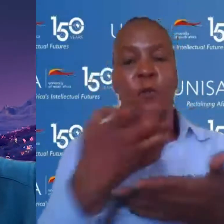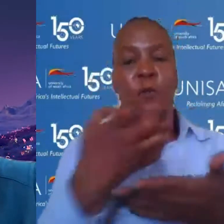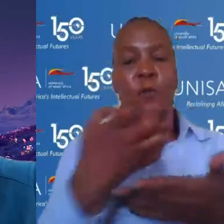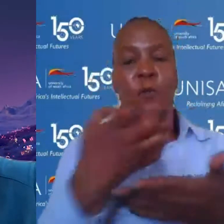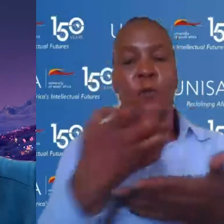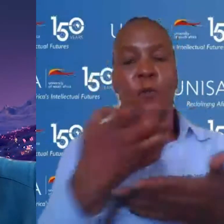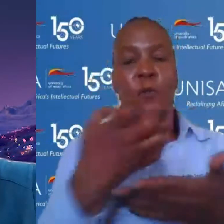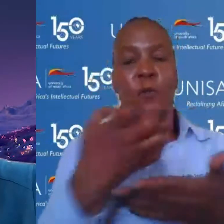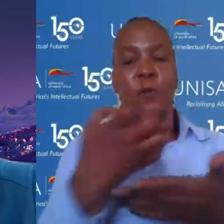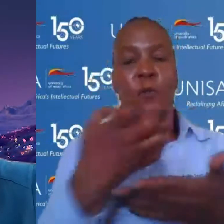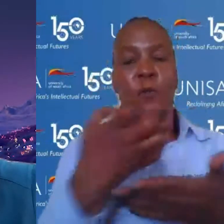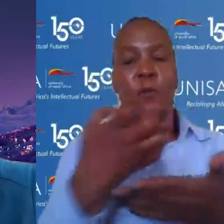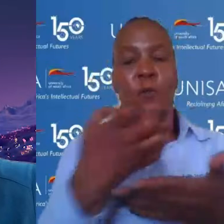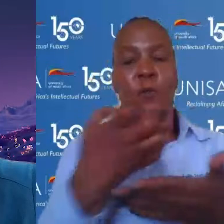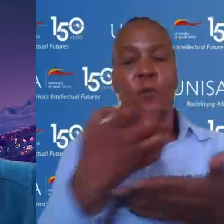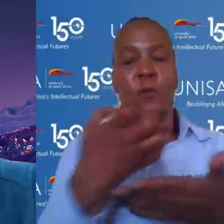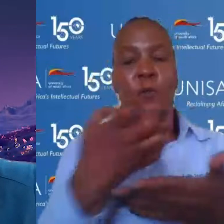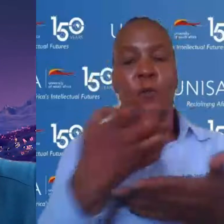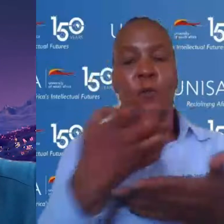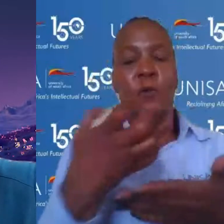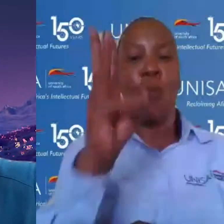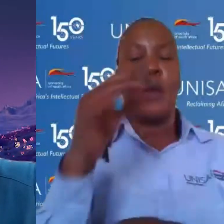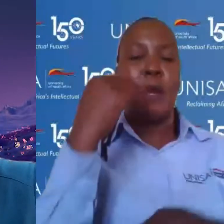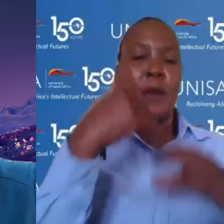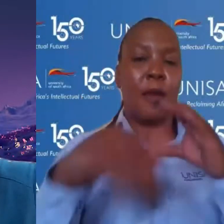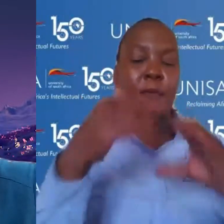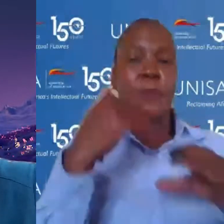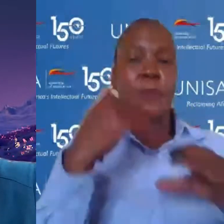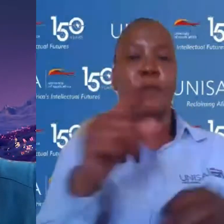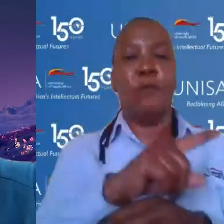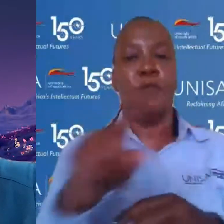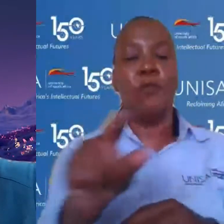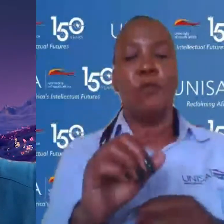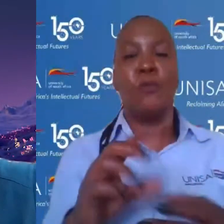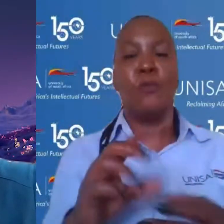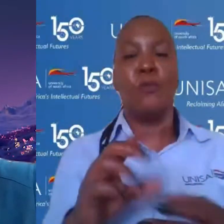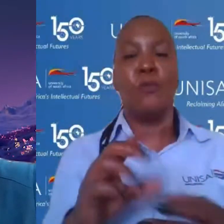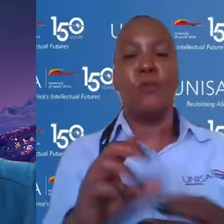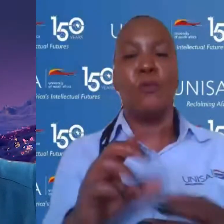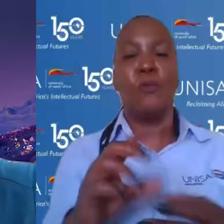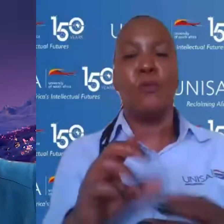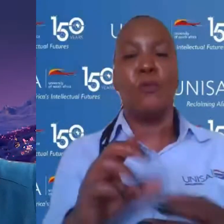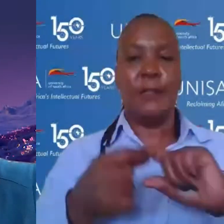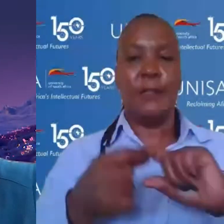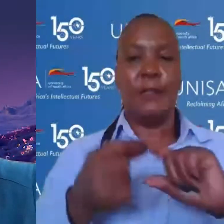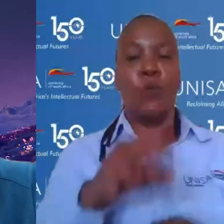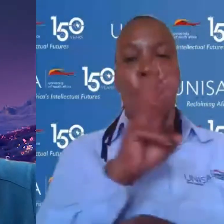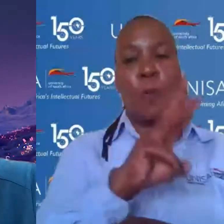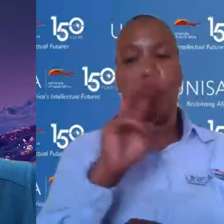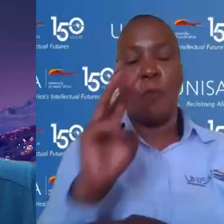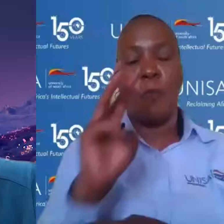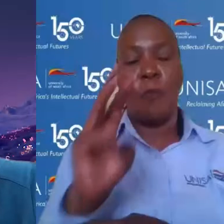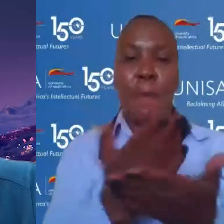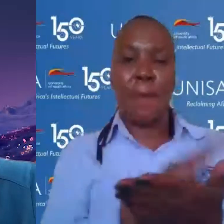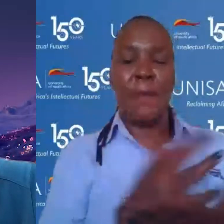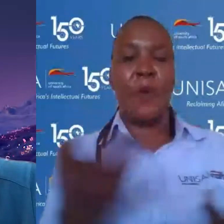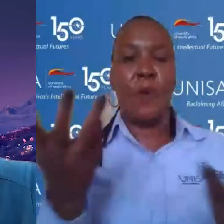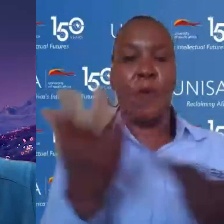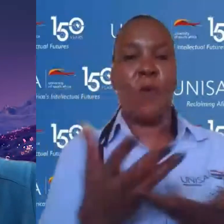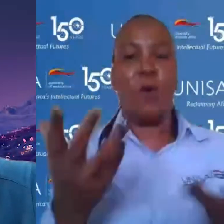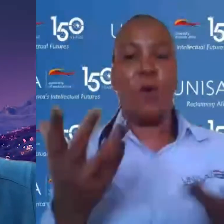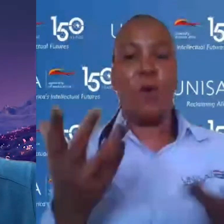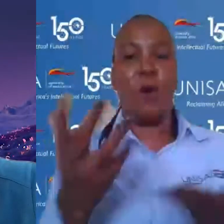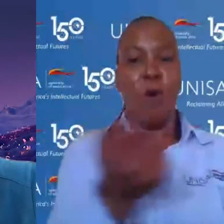recordings. We'll send you an email with a link to a web page where we are hosting all of the